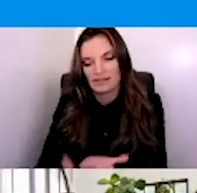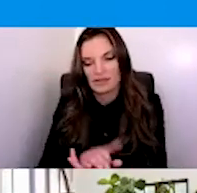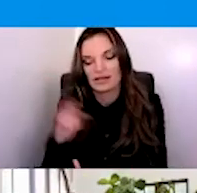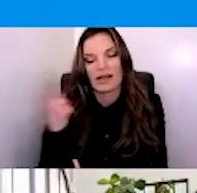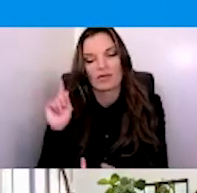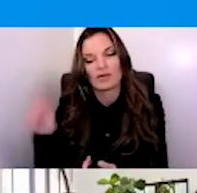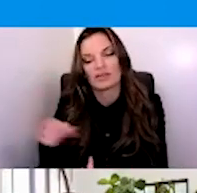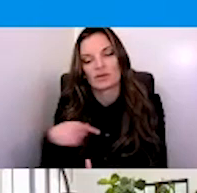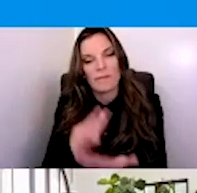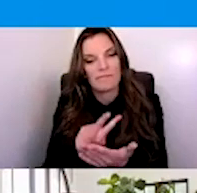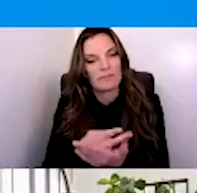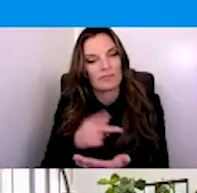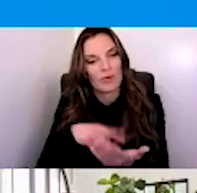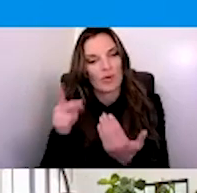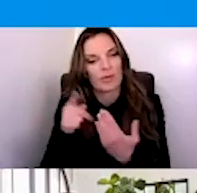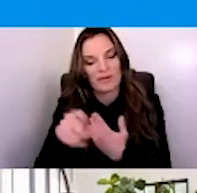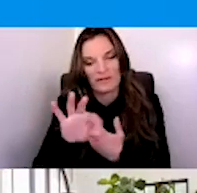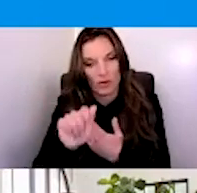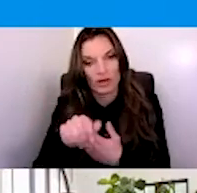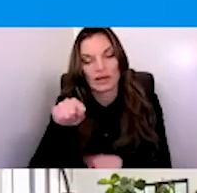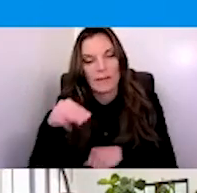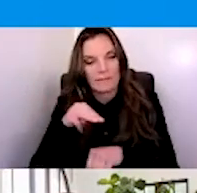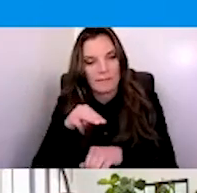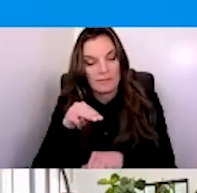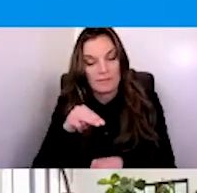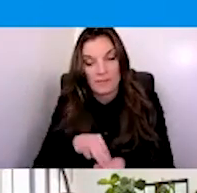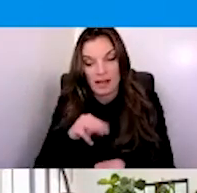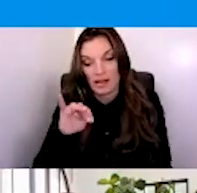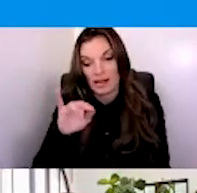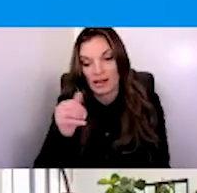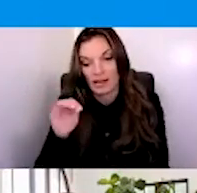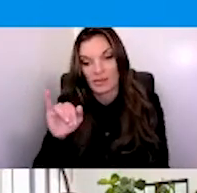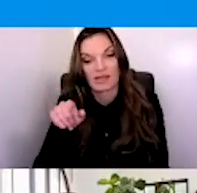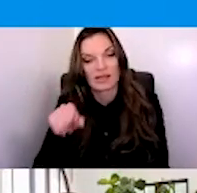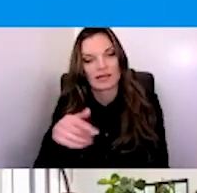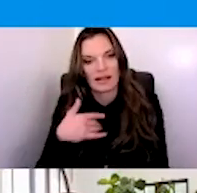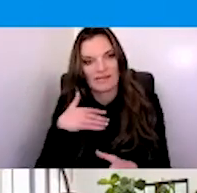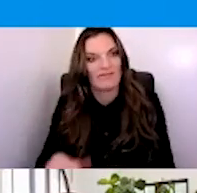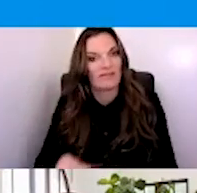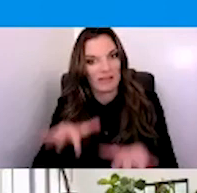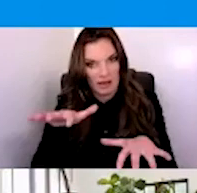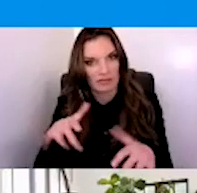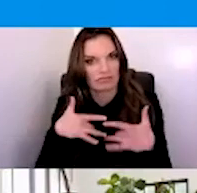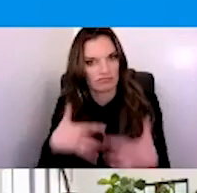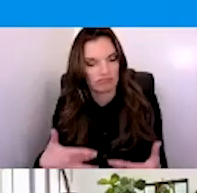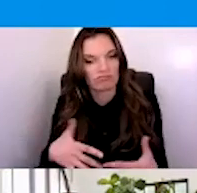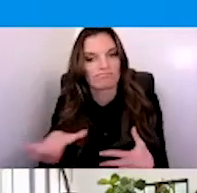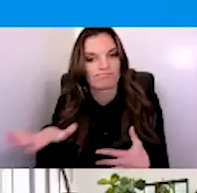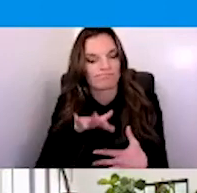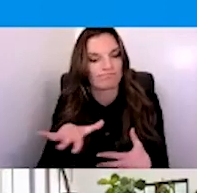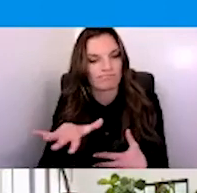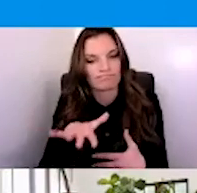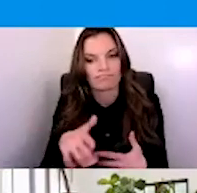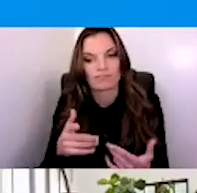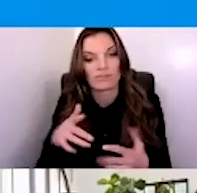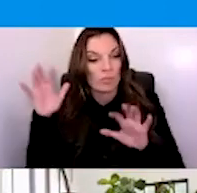down in Florida, where they had in Miami, Florida, where urban flooding was a concern. So, a huge